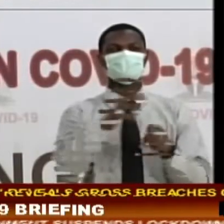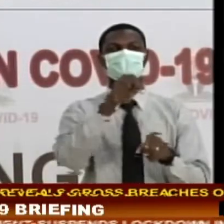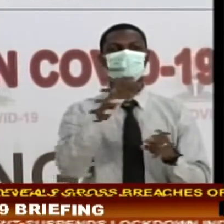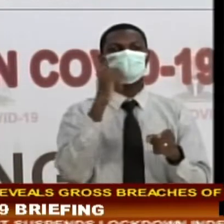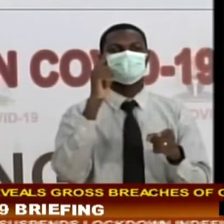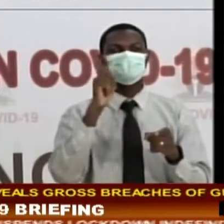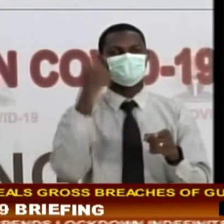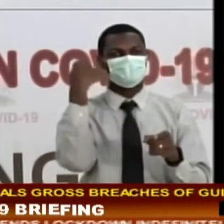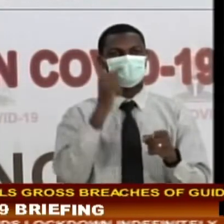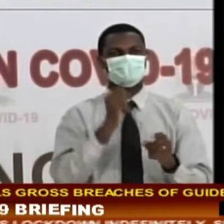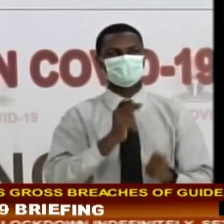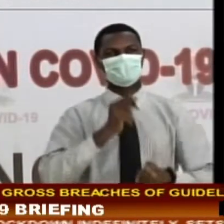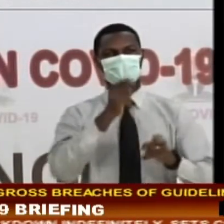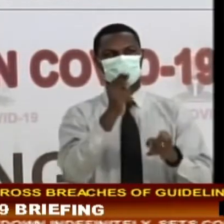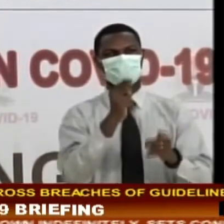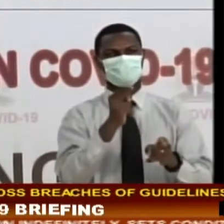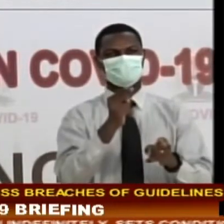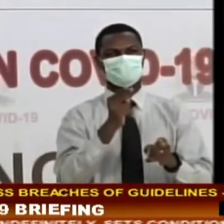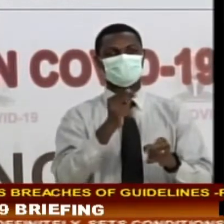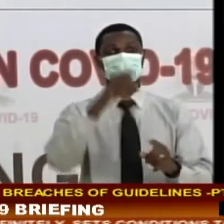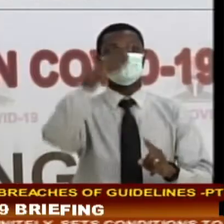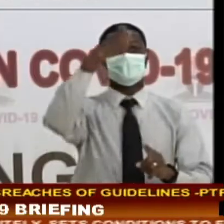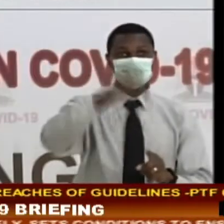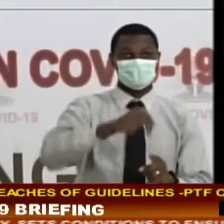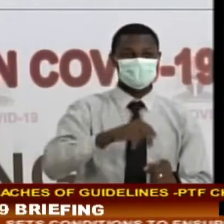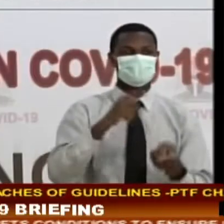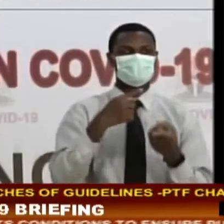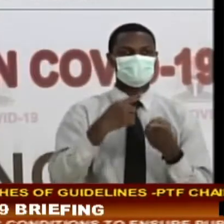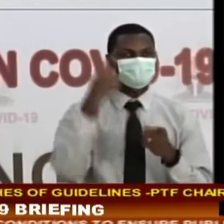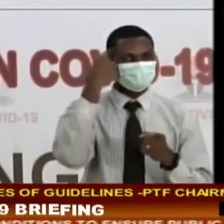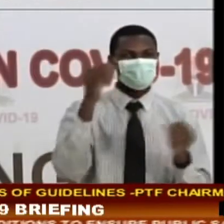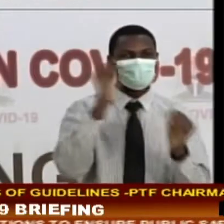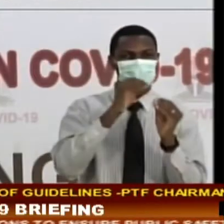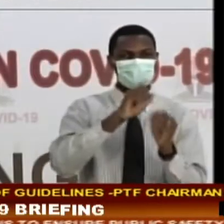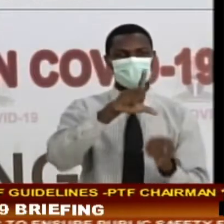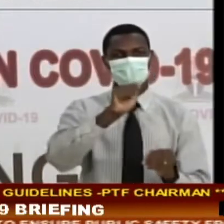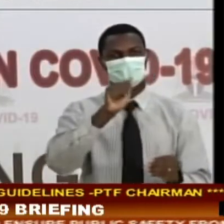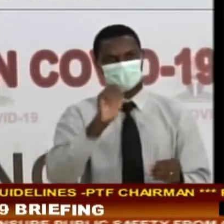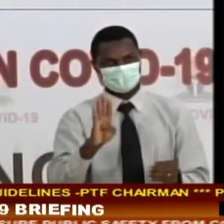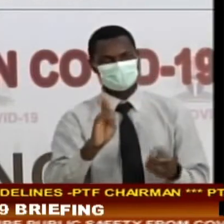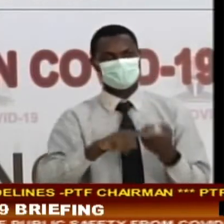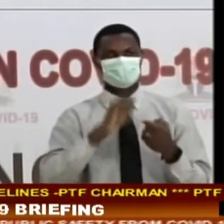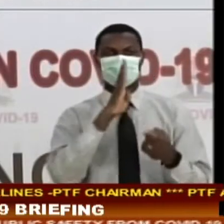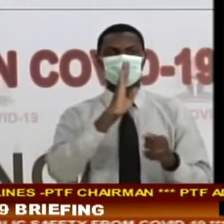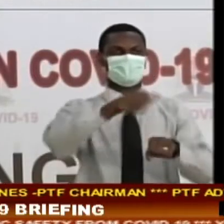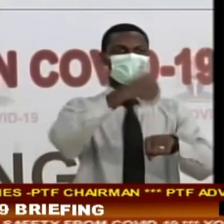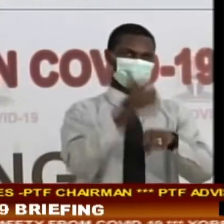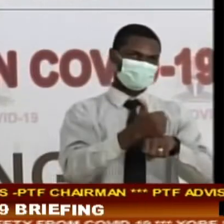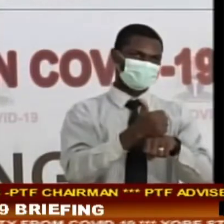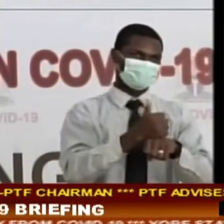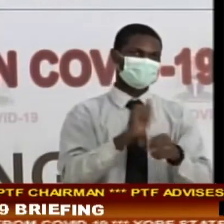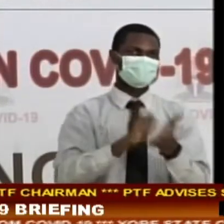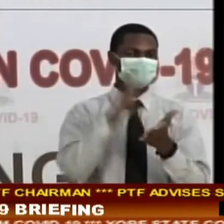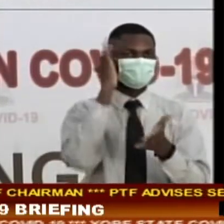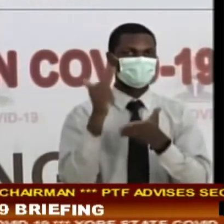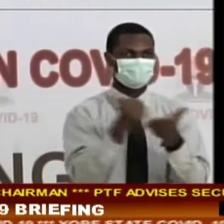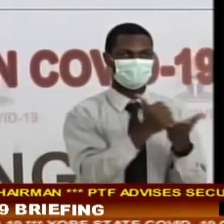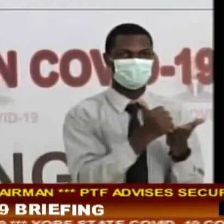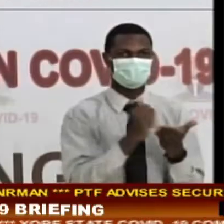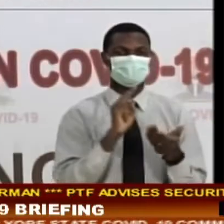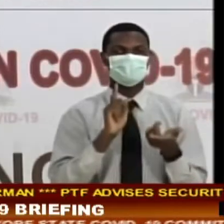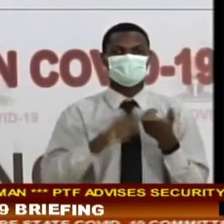onsite Laboratories with molecular diagnostic capacity to reduce the presently